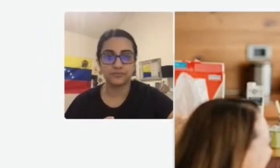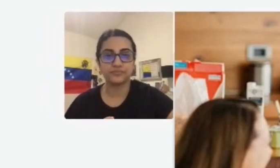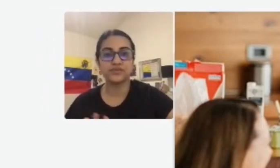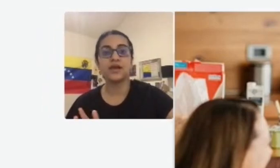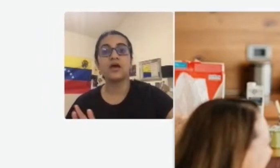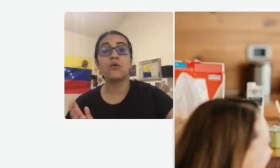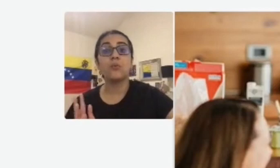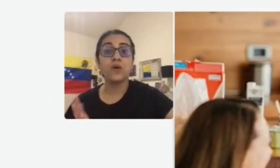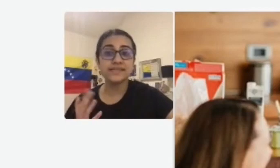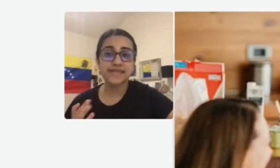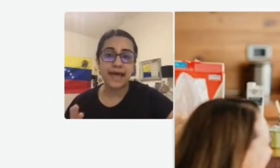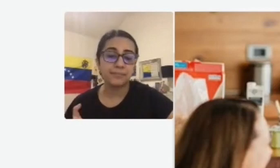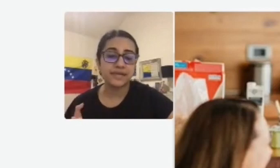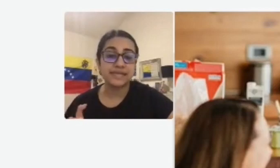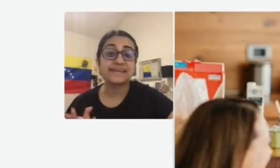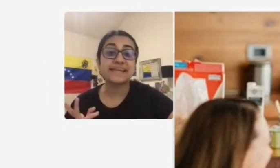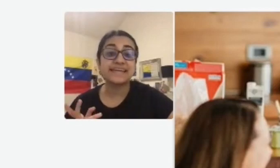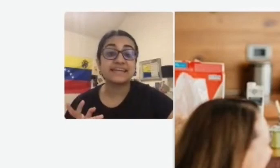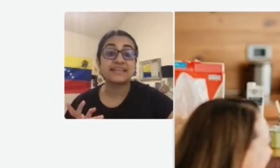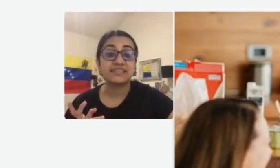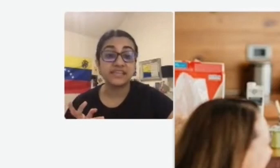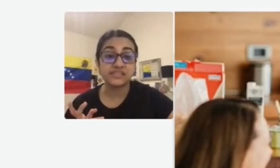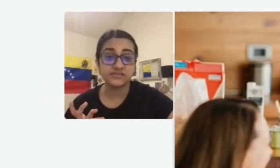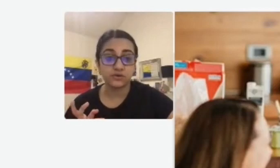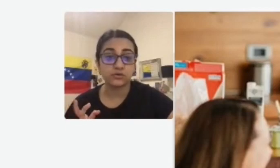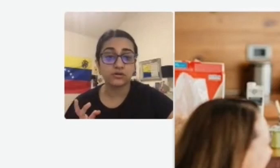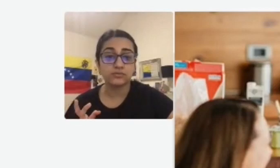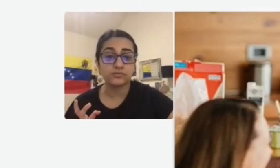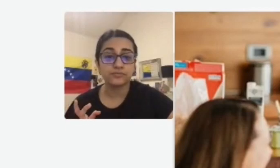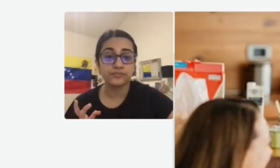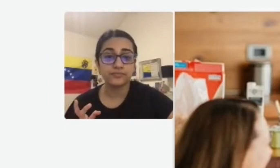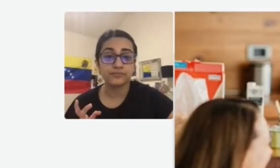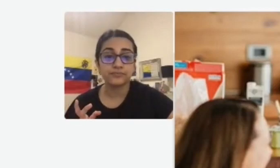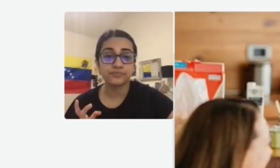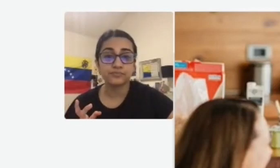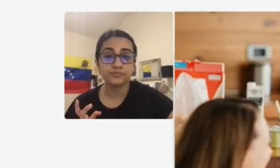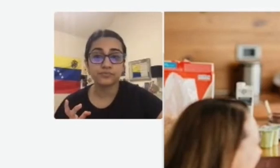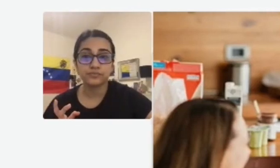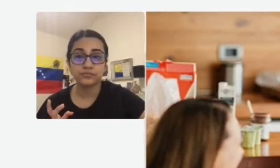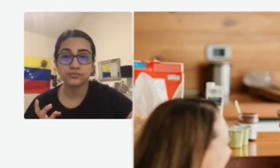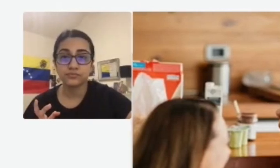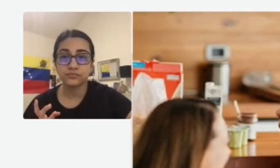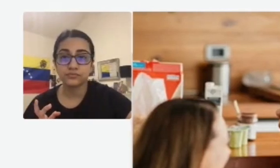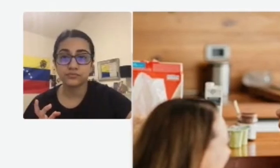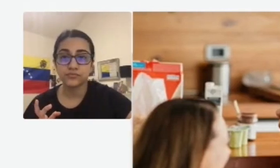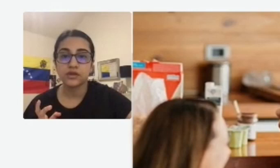photo. What is happening in this photo?